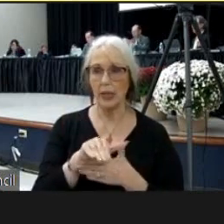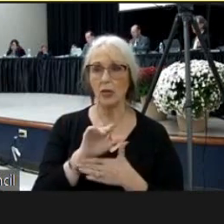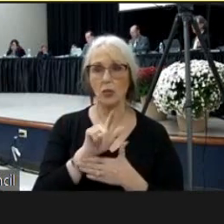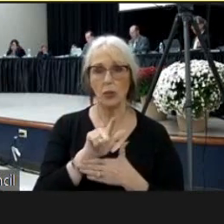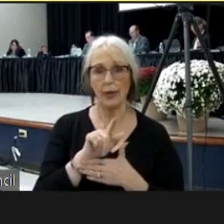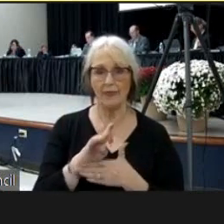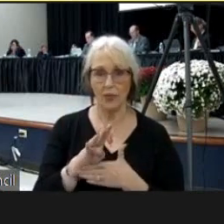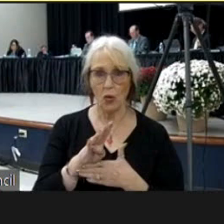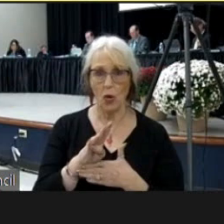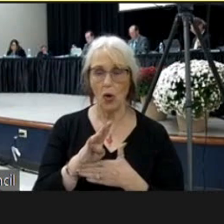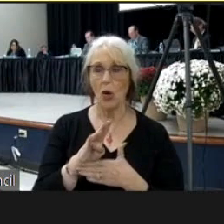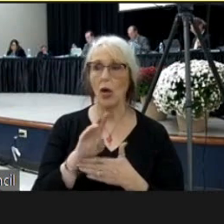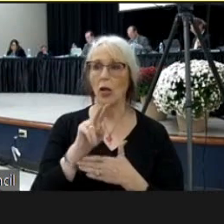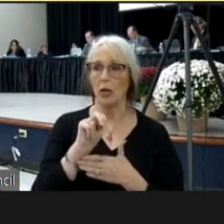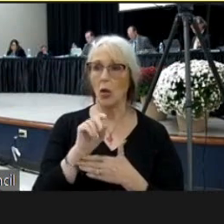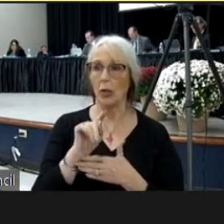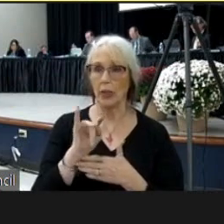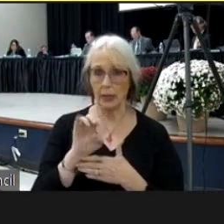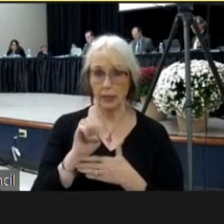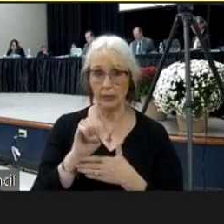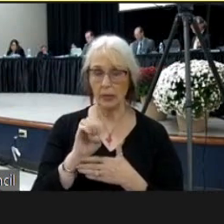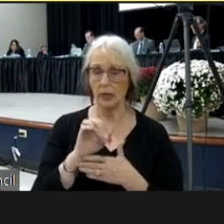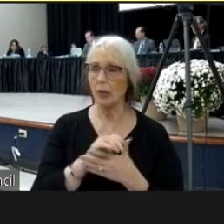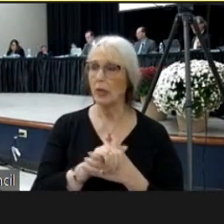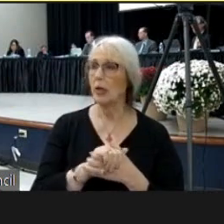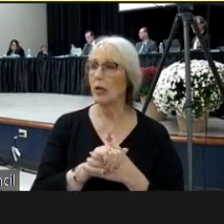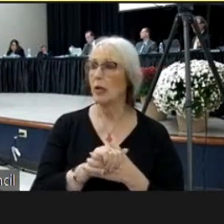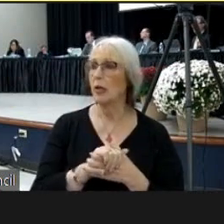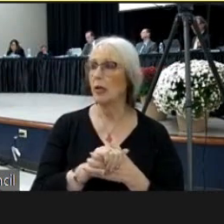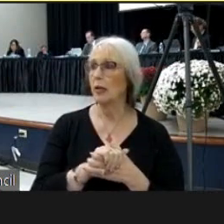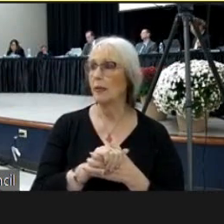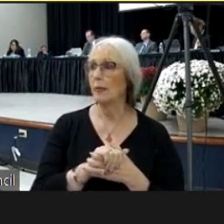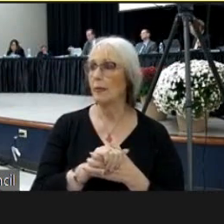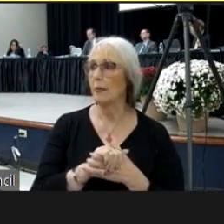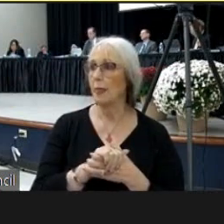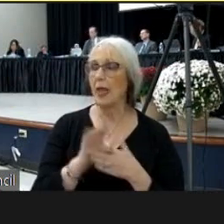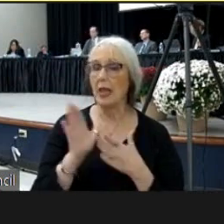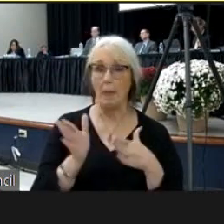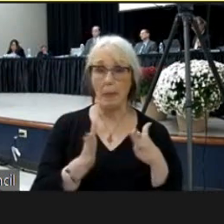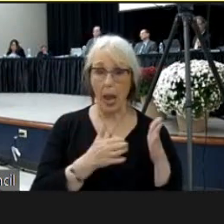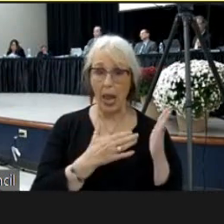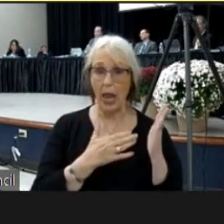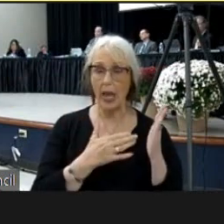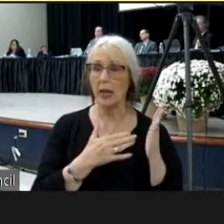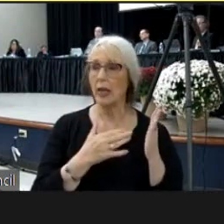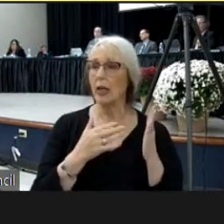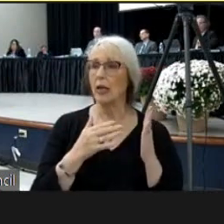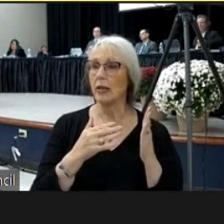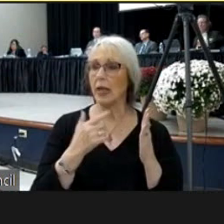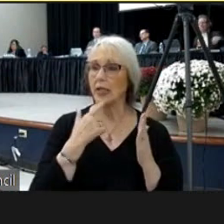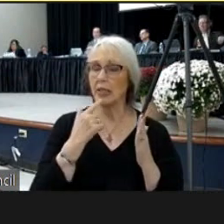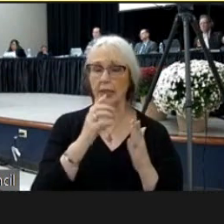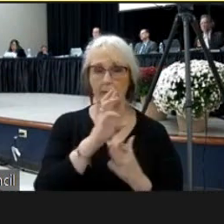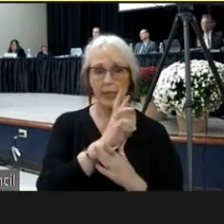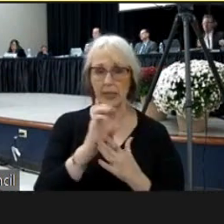this and had 0 return, and the Plan Commission recommended 6-0 to approve.